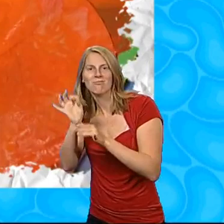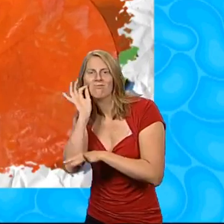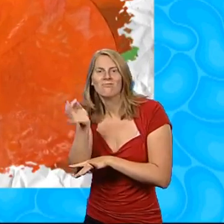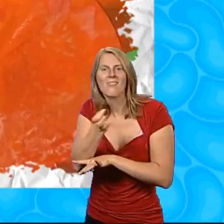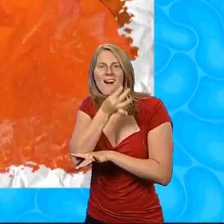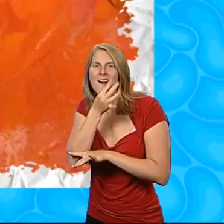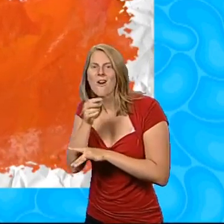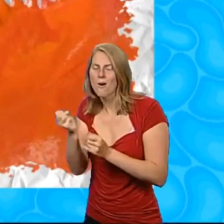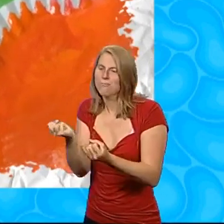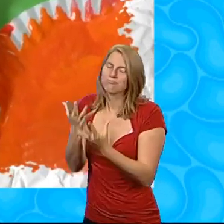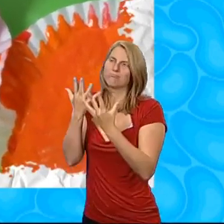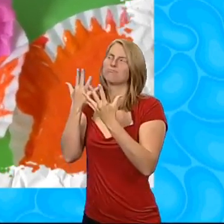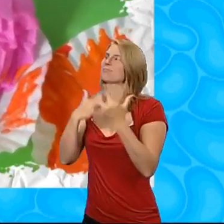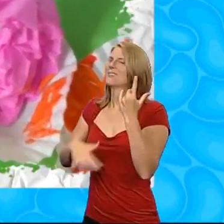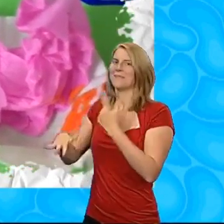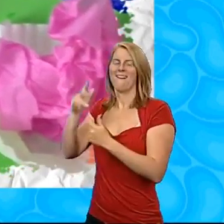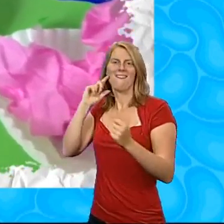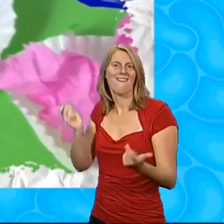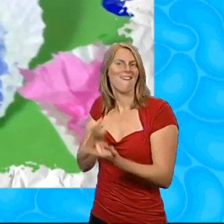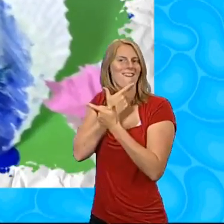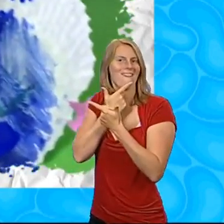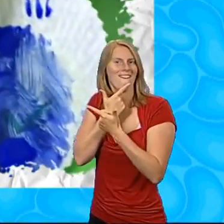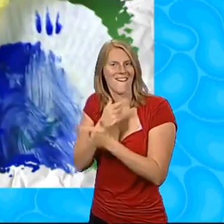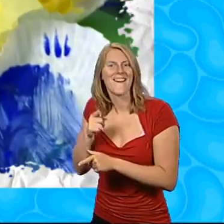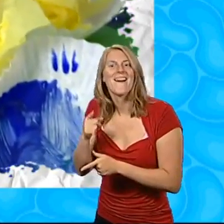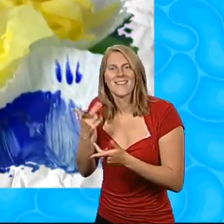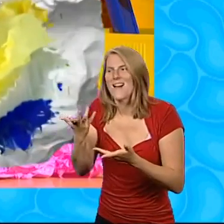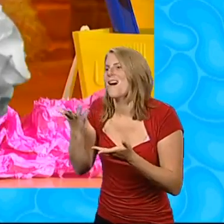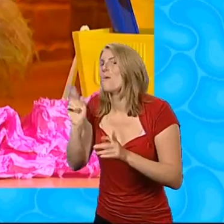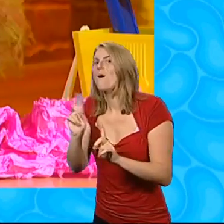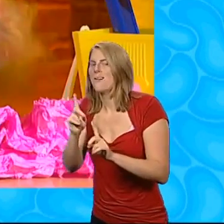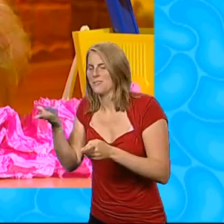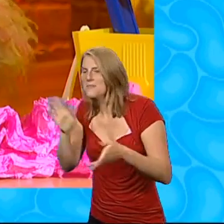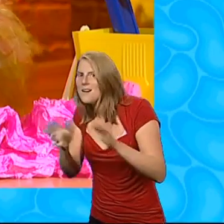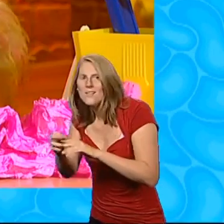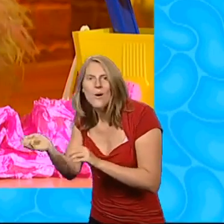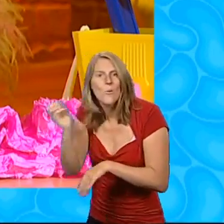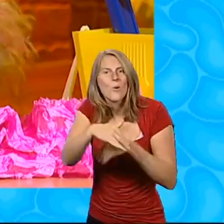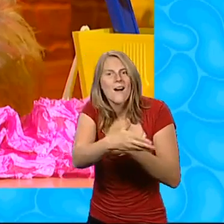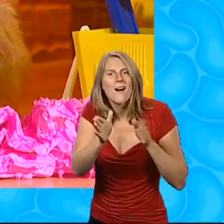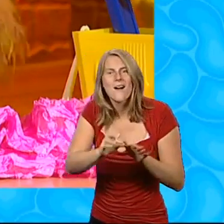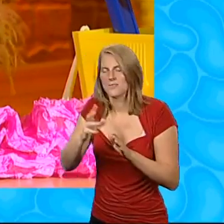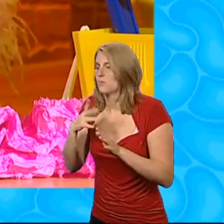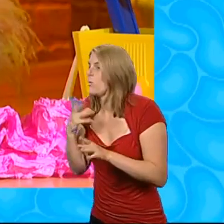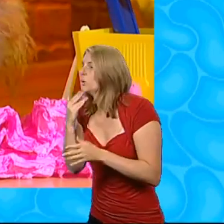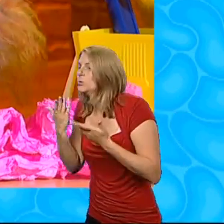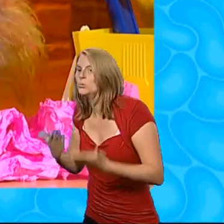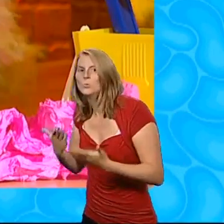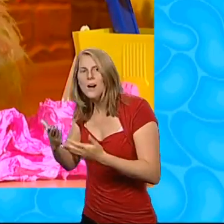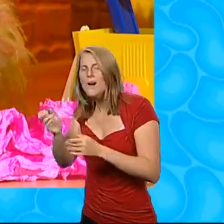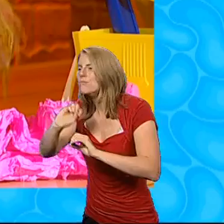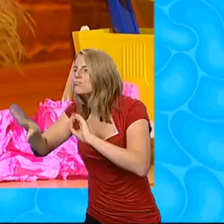a cupcake case. A flower will brighten up the place. Now it's time to pack